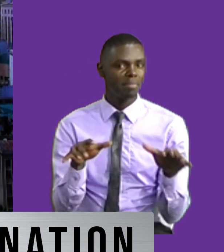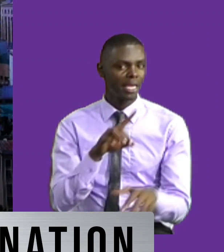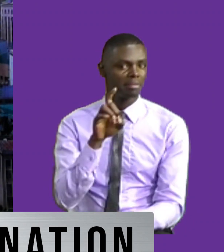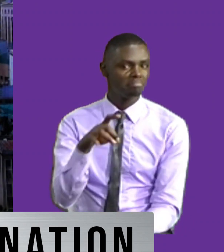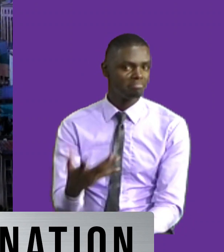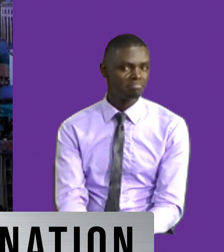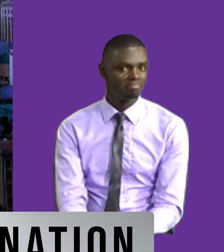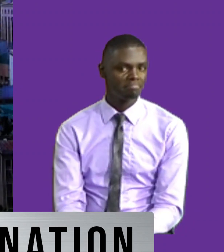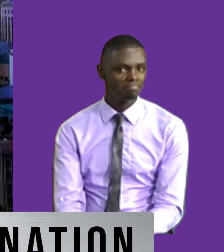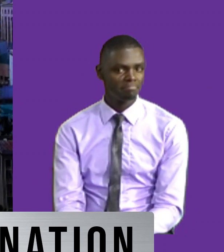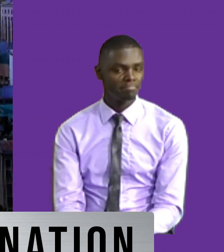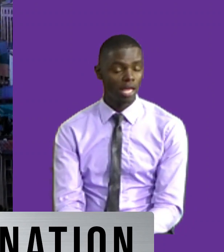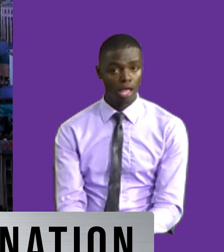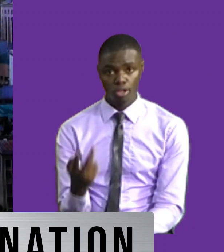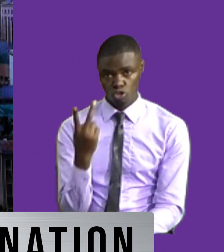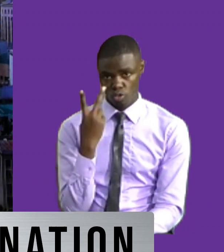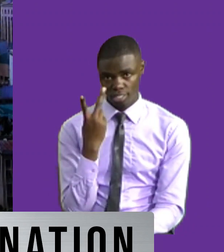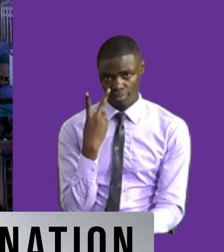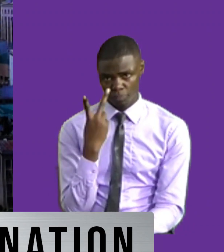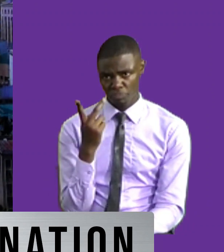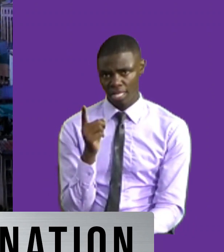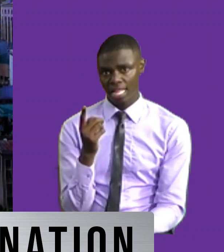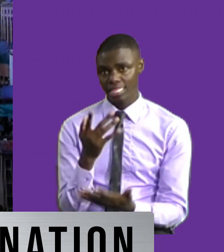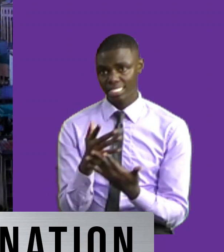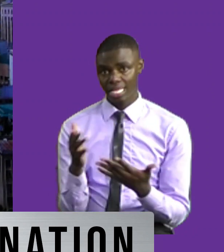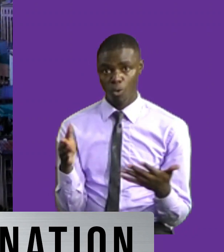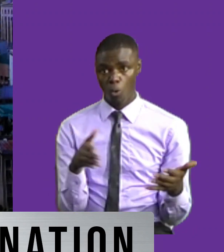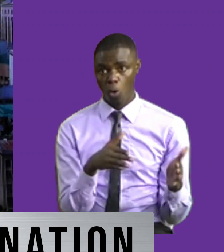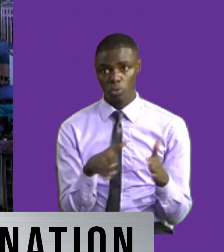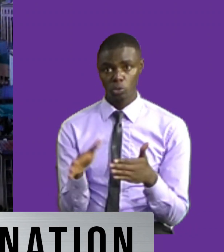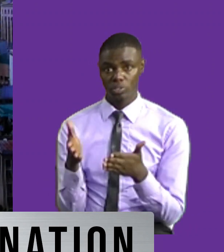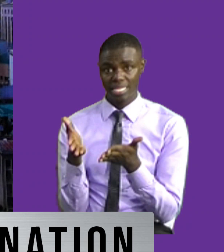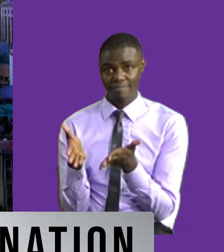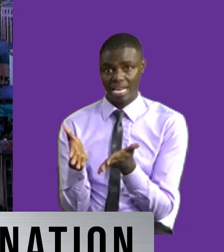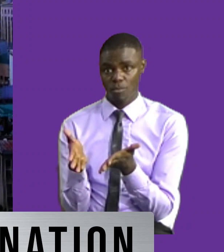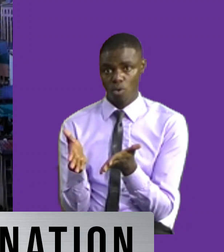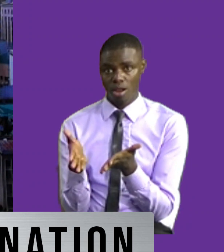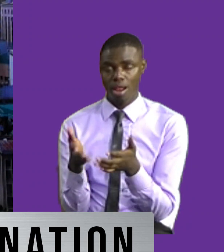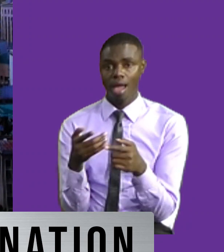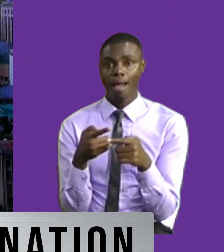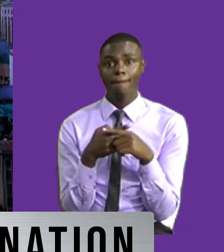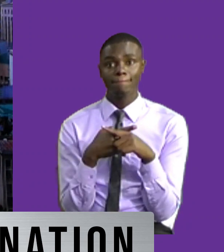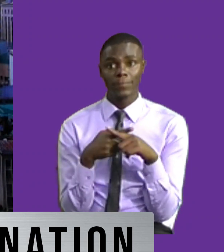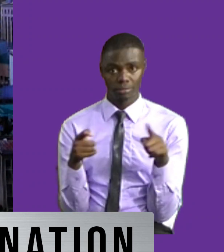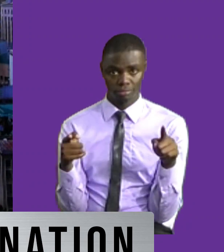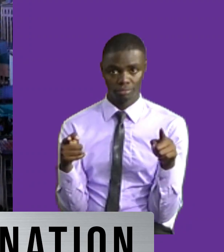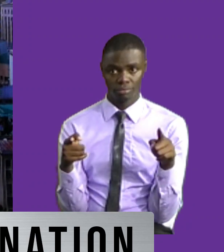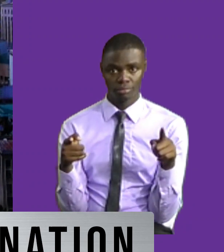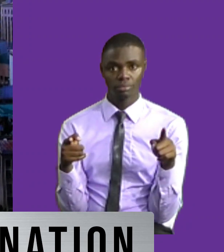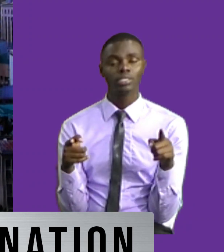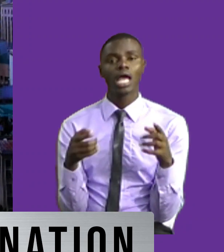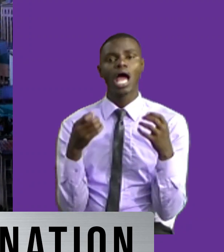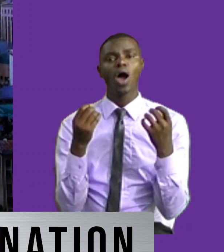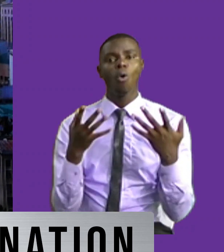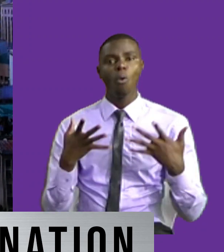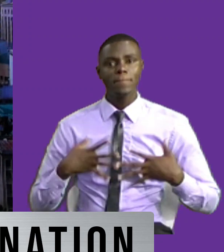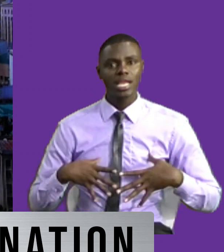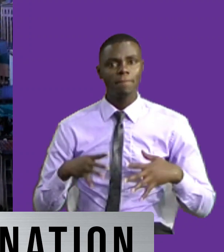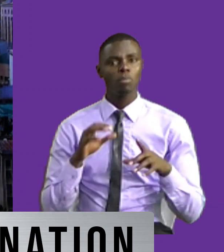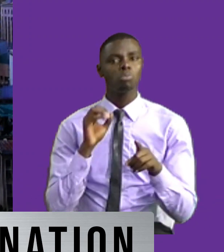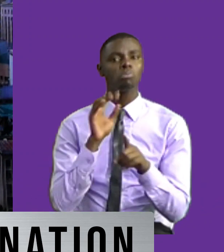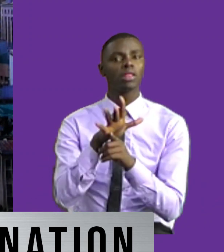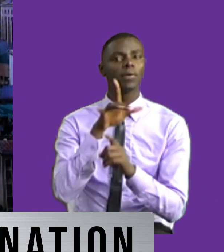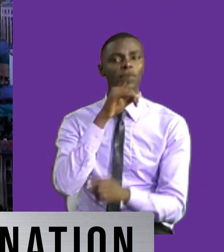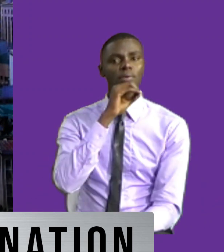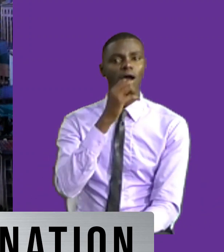markets? Okay. You see, these things, opportunities are available, but how many people are exposed